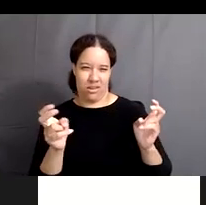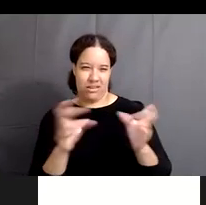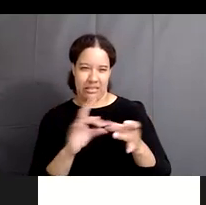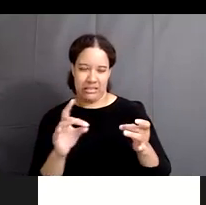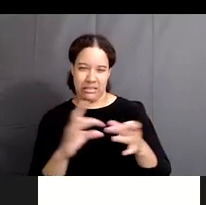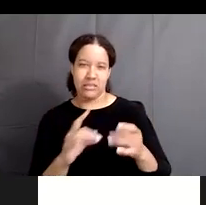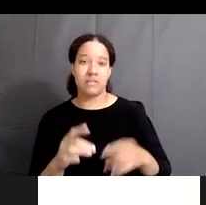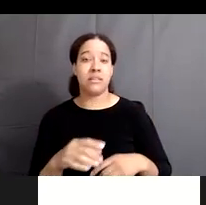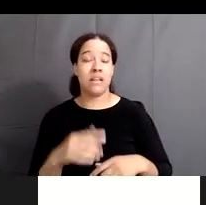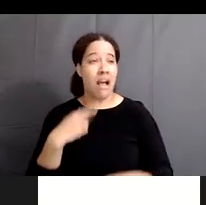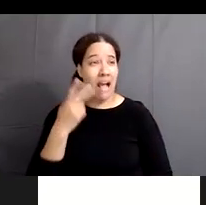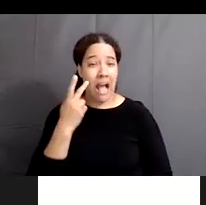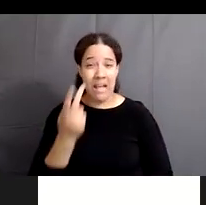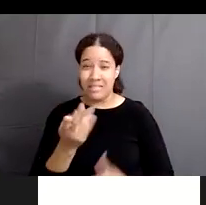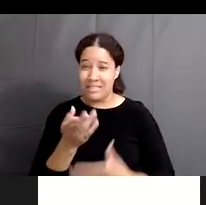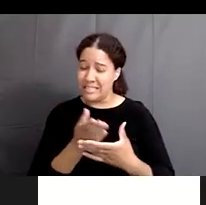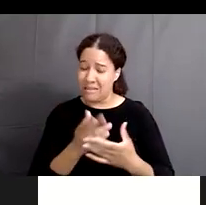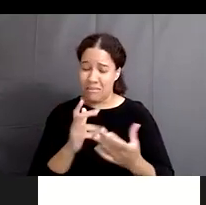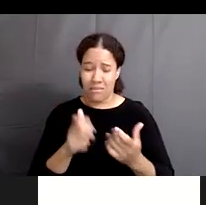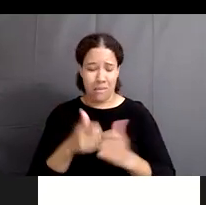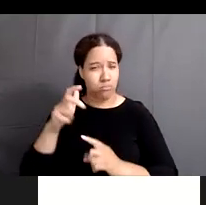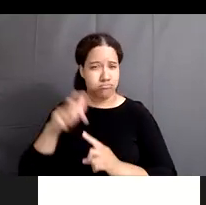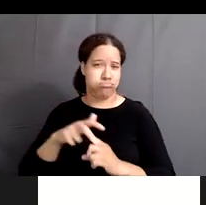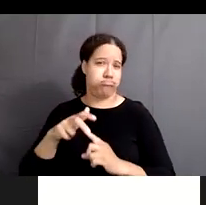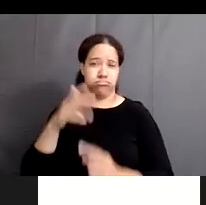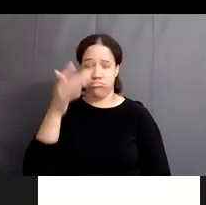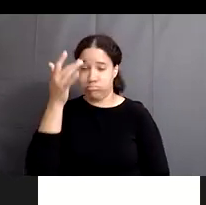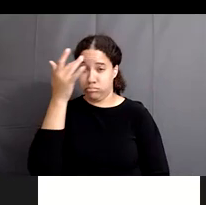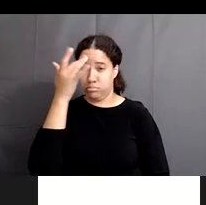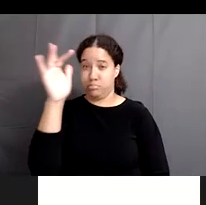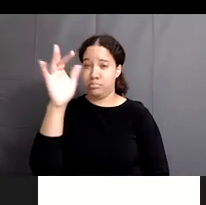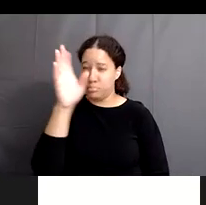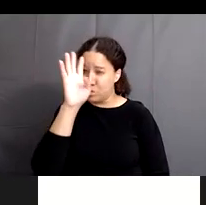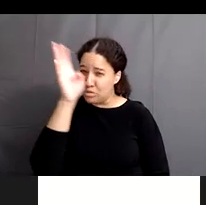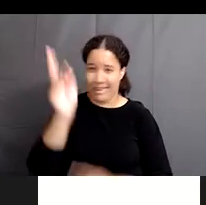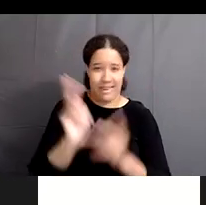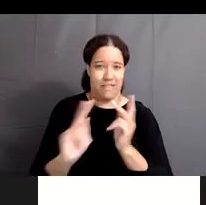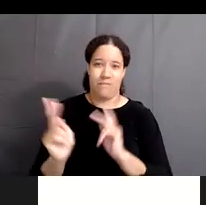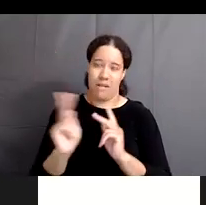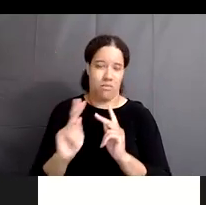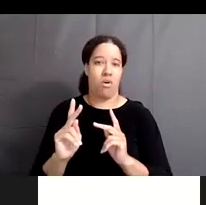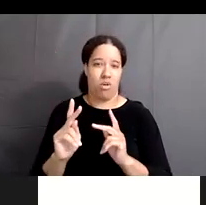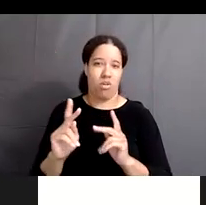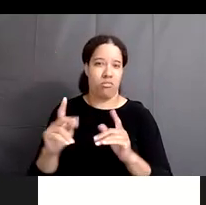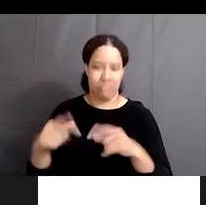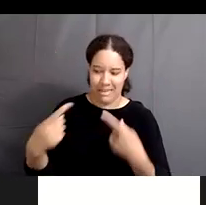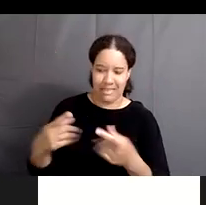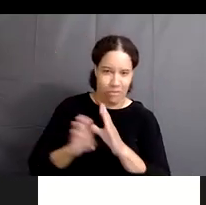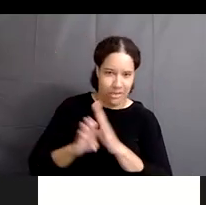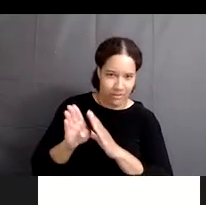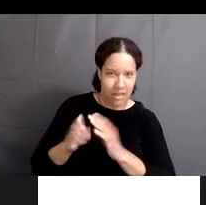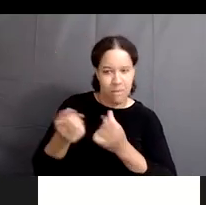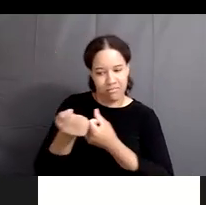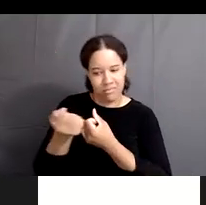incredible, strategic, creative folks as I've been doing development and support work